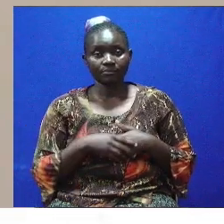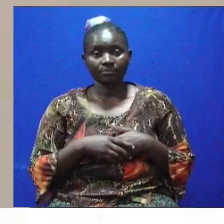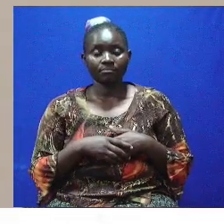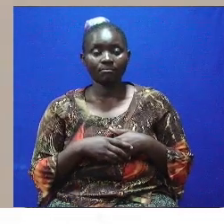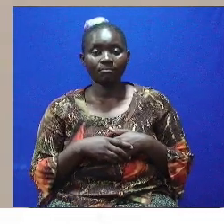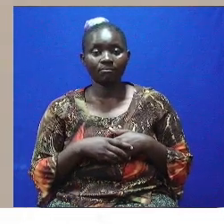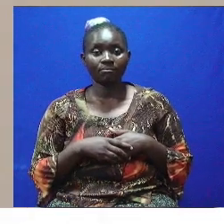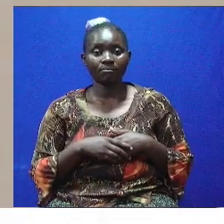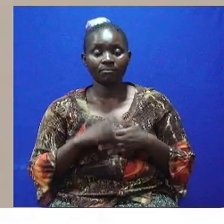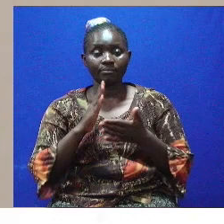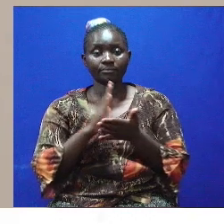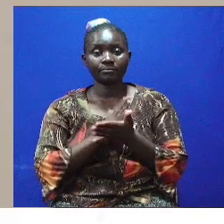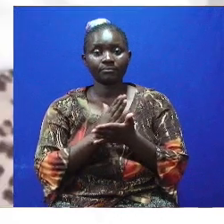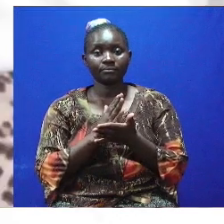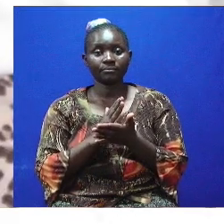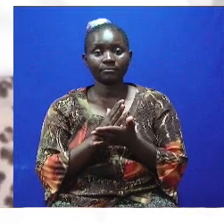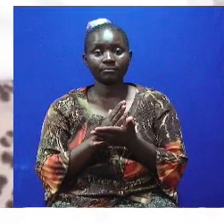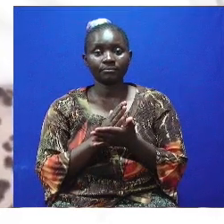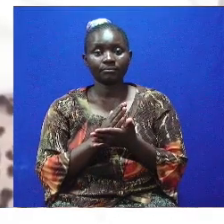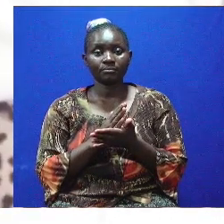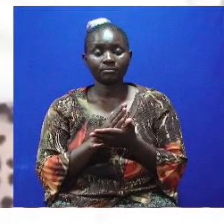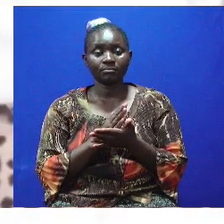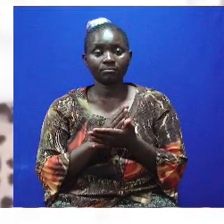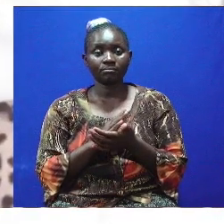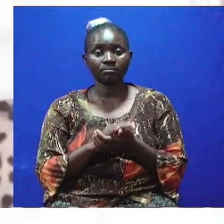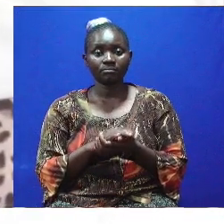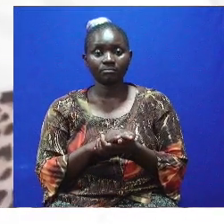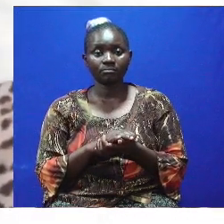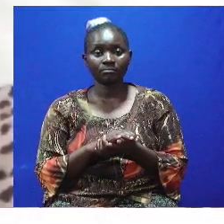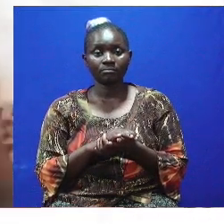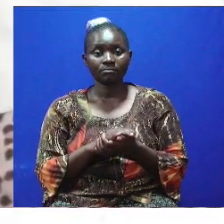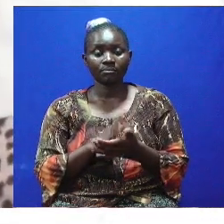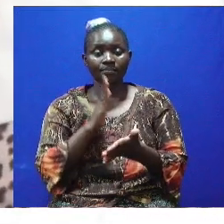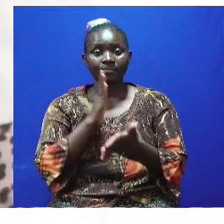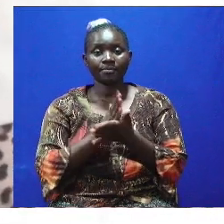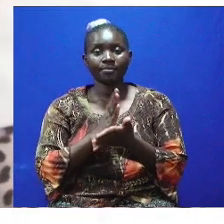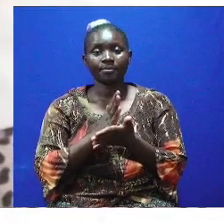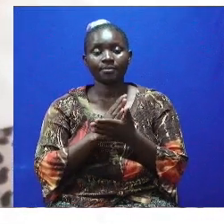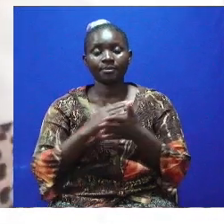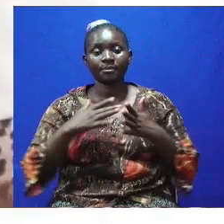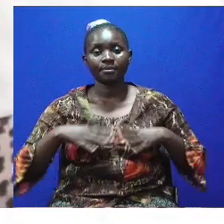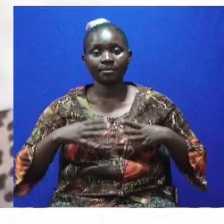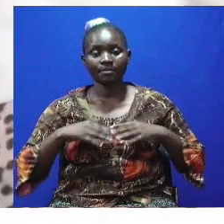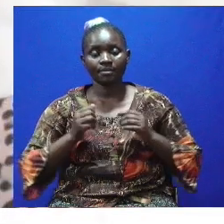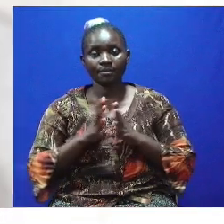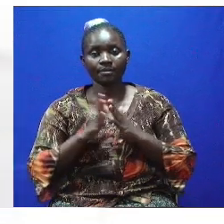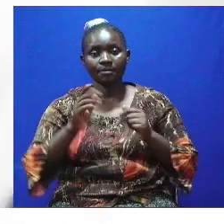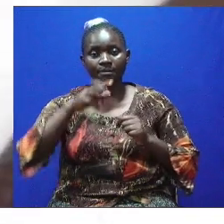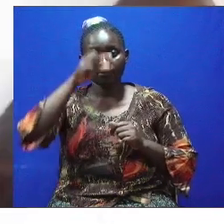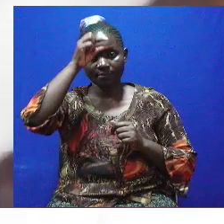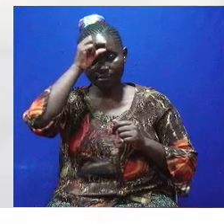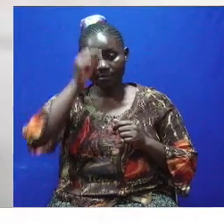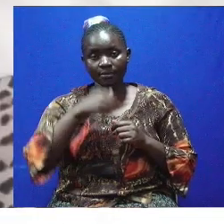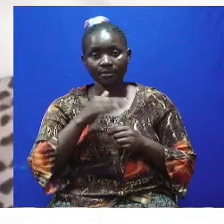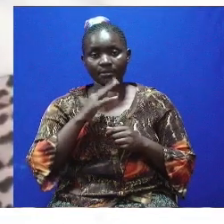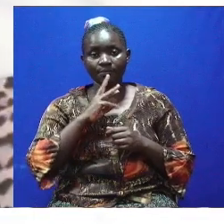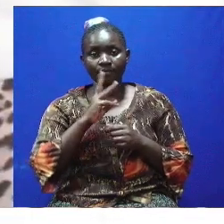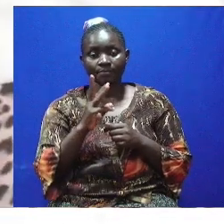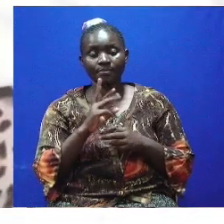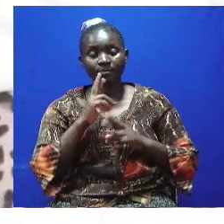achieve some, because it's under achieve more promises to the people of the Republic of Kenya, I will